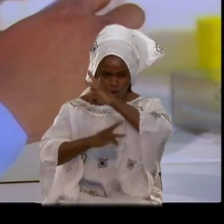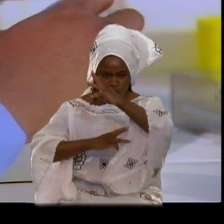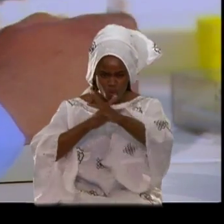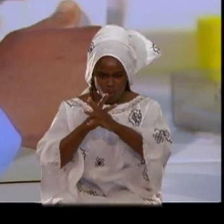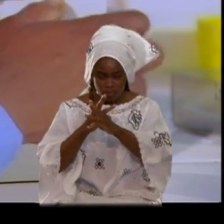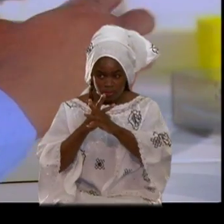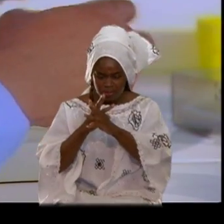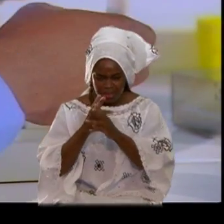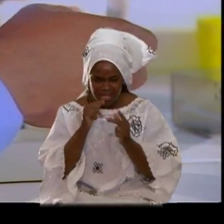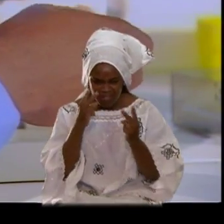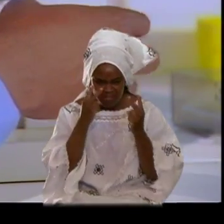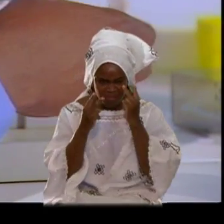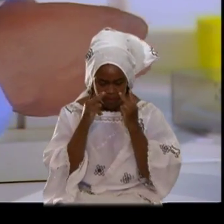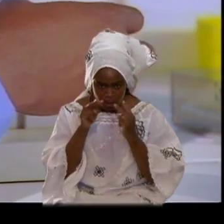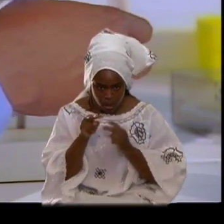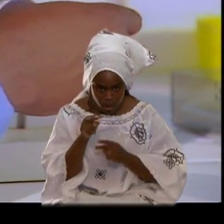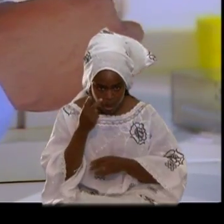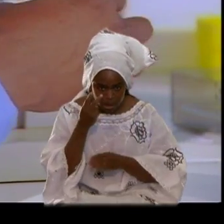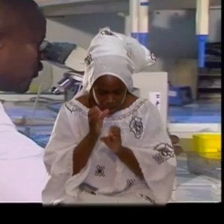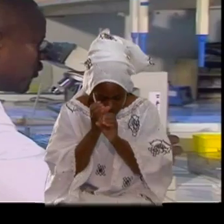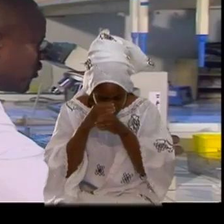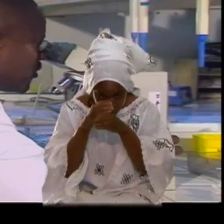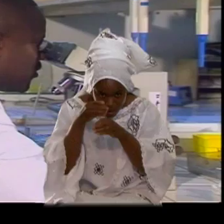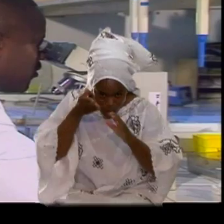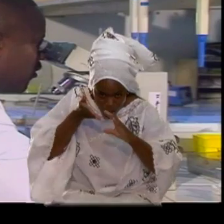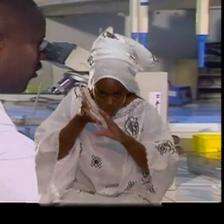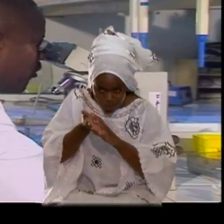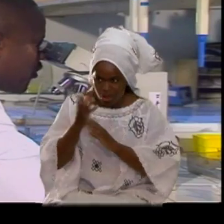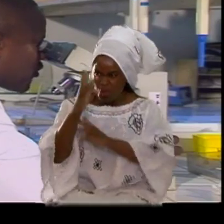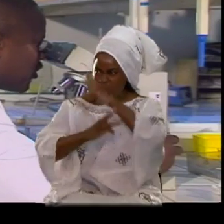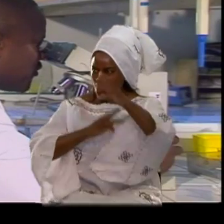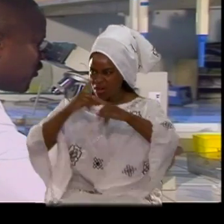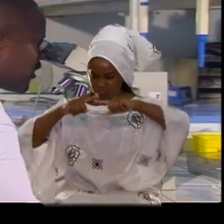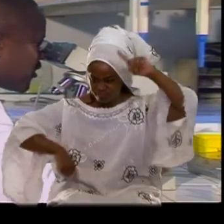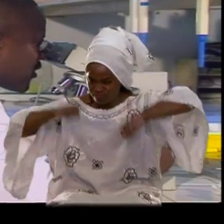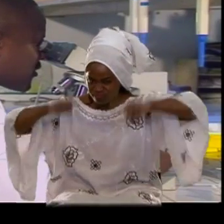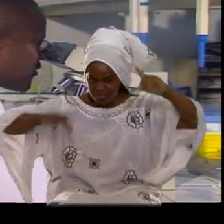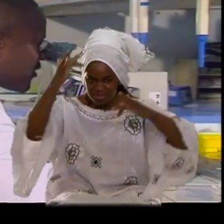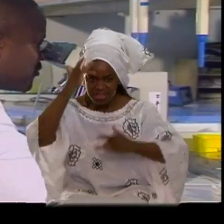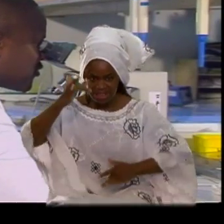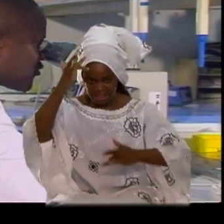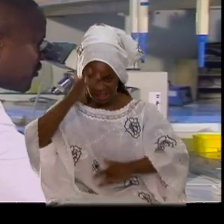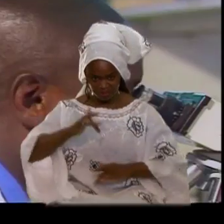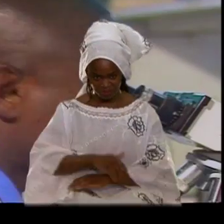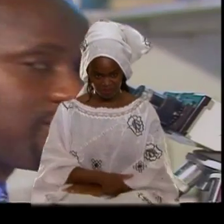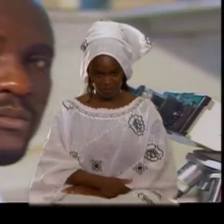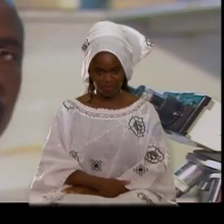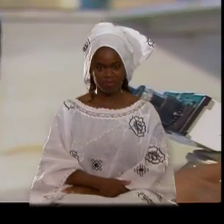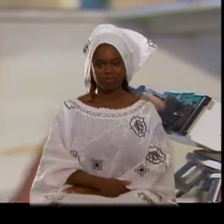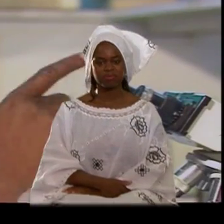It takes place in an infinitely small world, invisible to the naked eye, a world you can only see through a